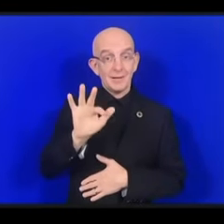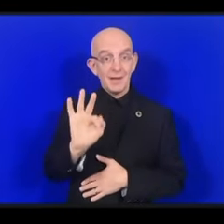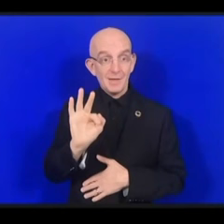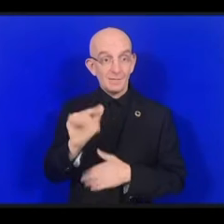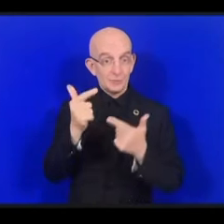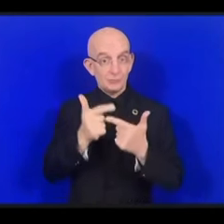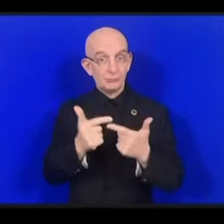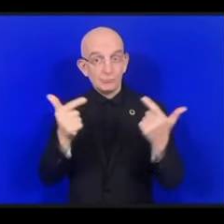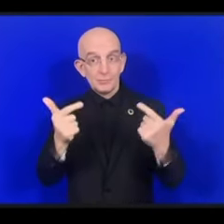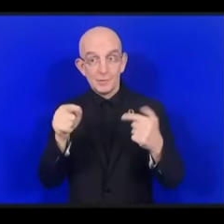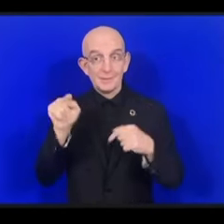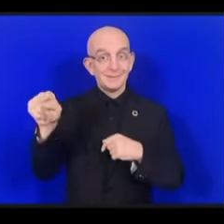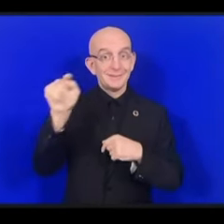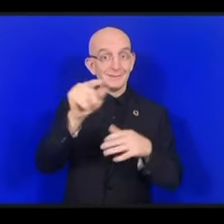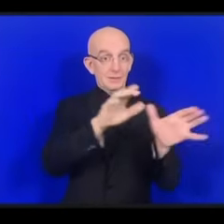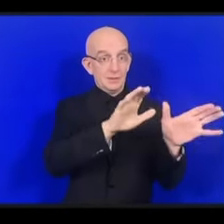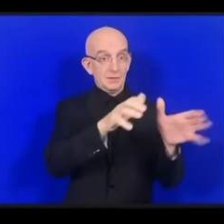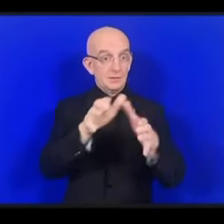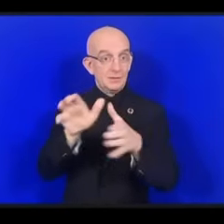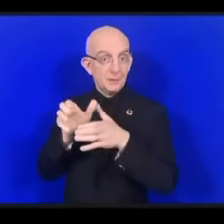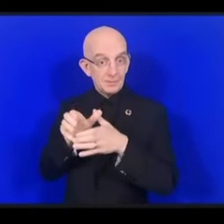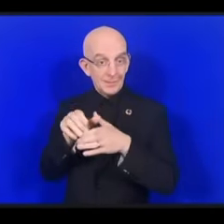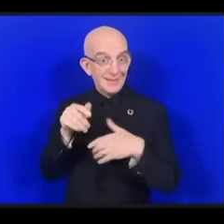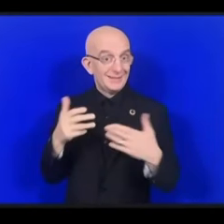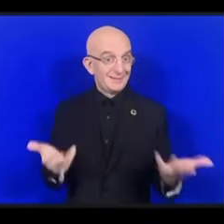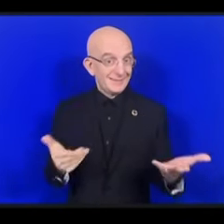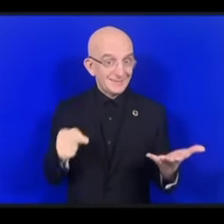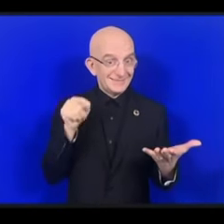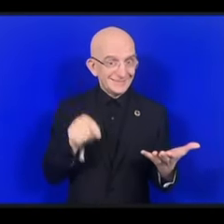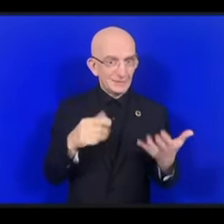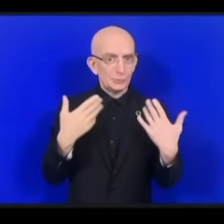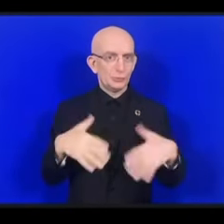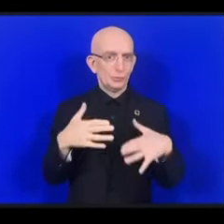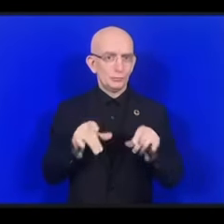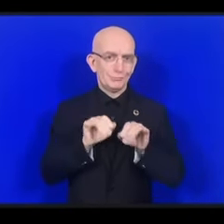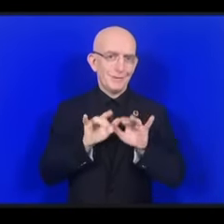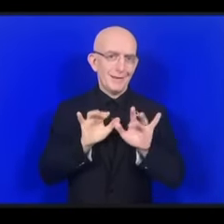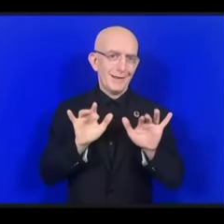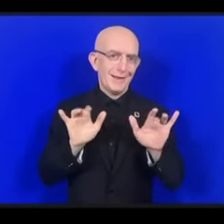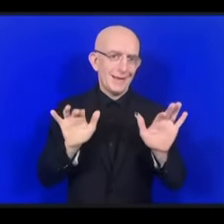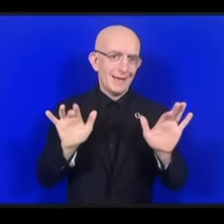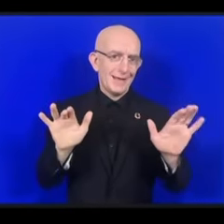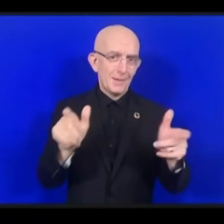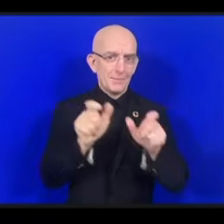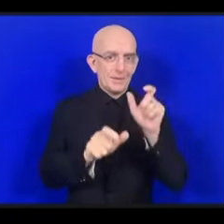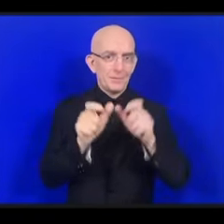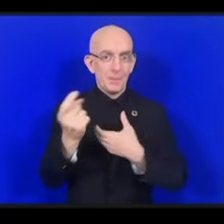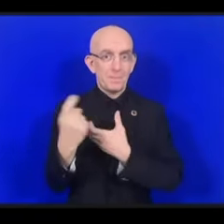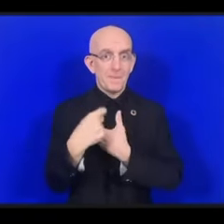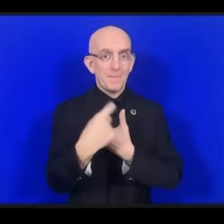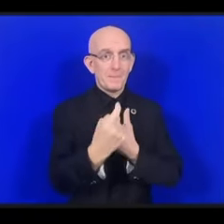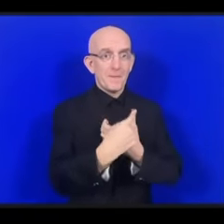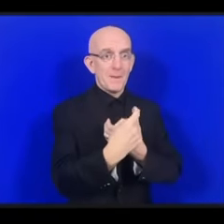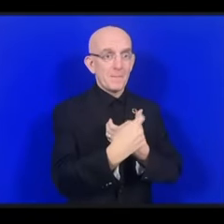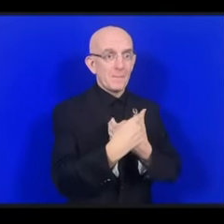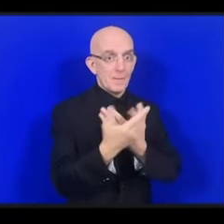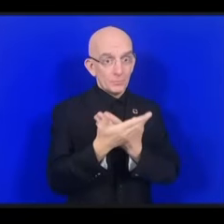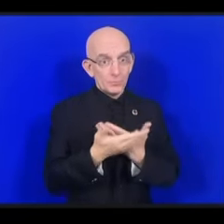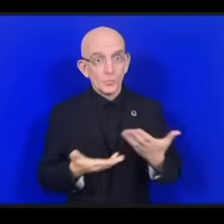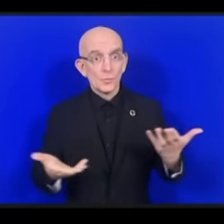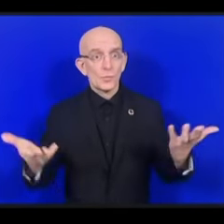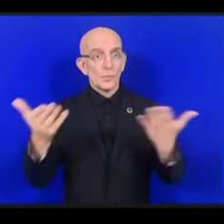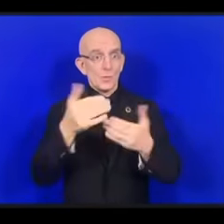this forum. But numbers are, of course, not enough. From these numbers,